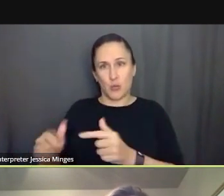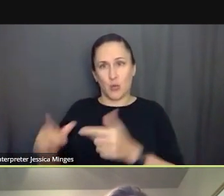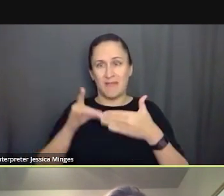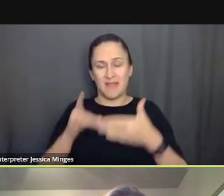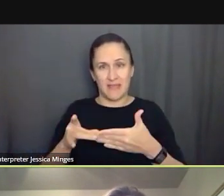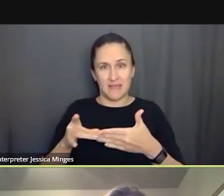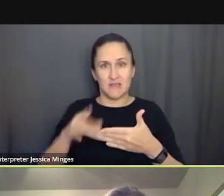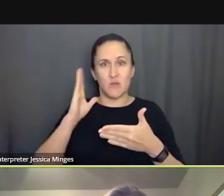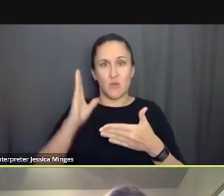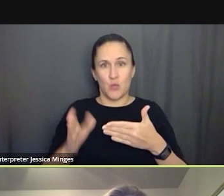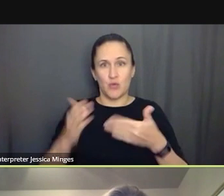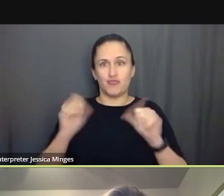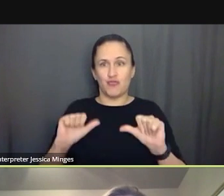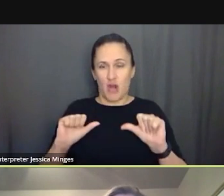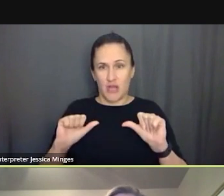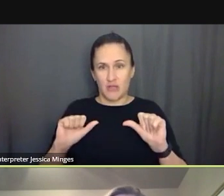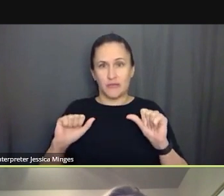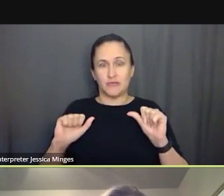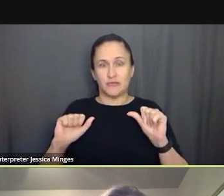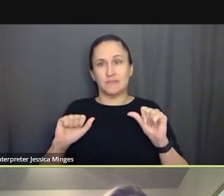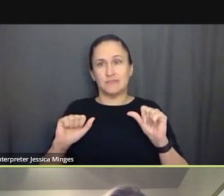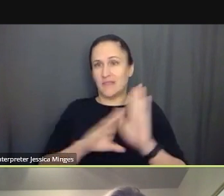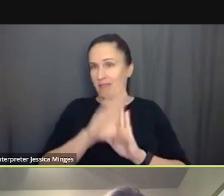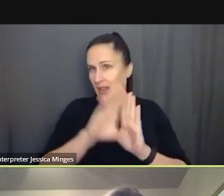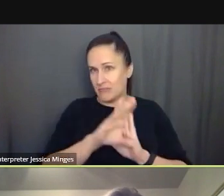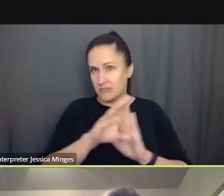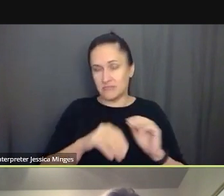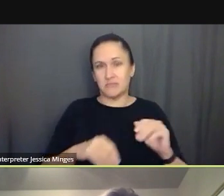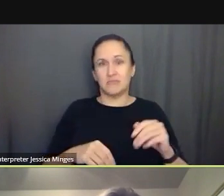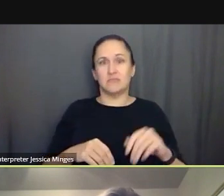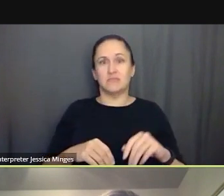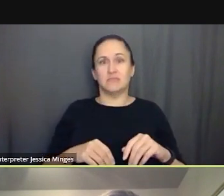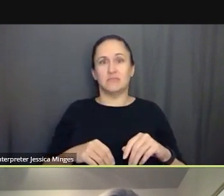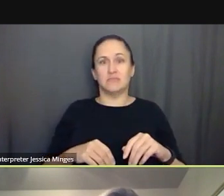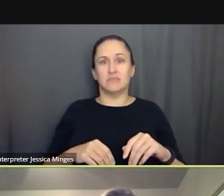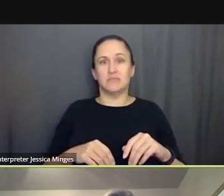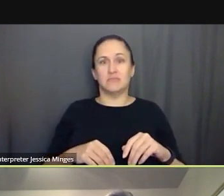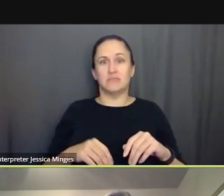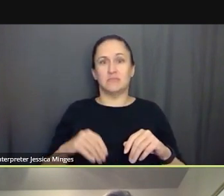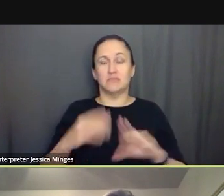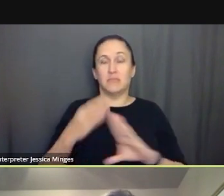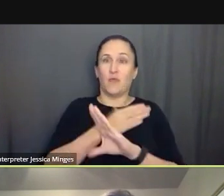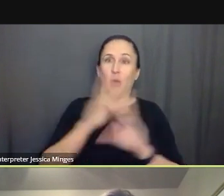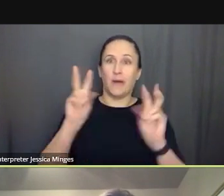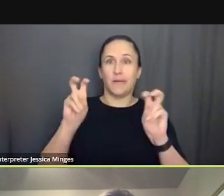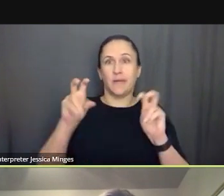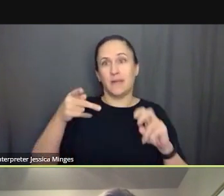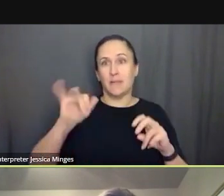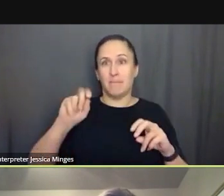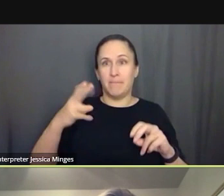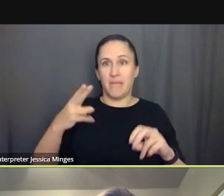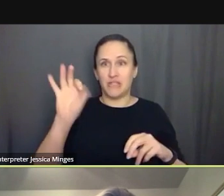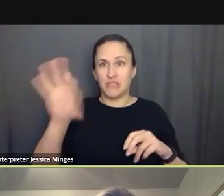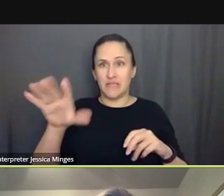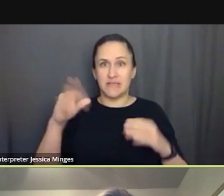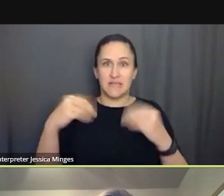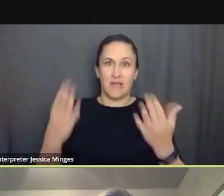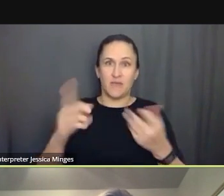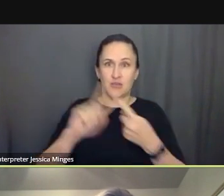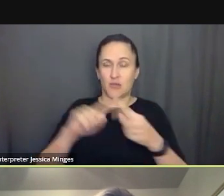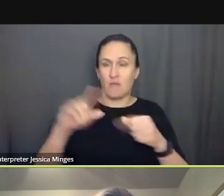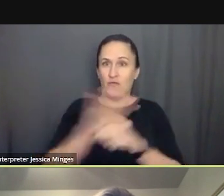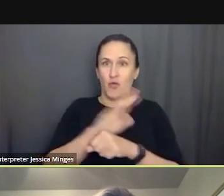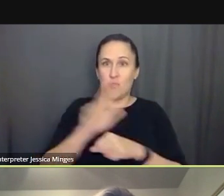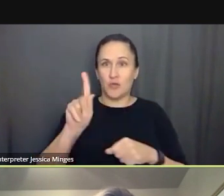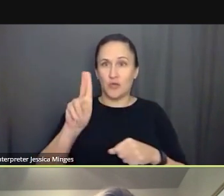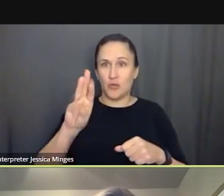try and develop before, if you will, the pitch is given to the full council of here's